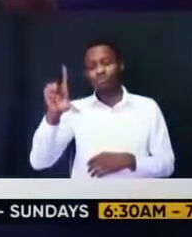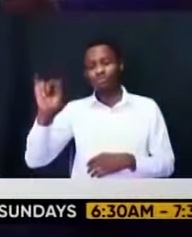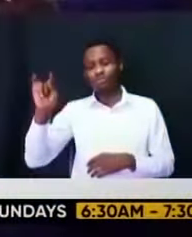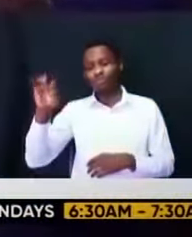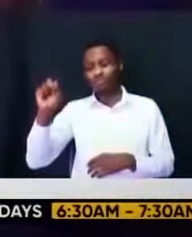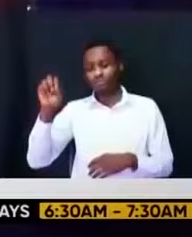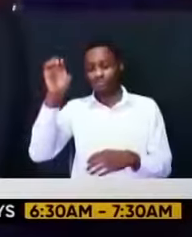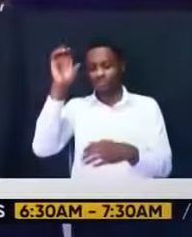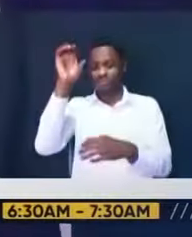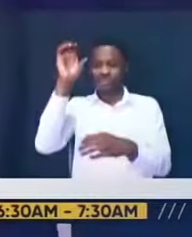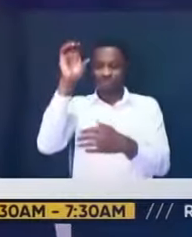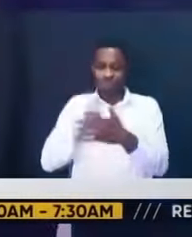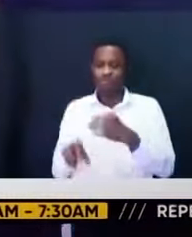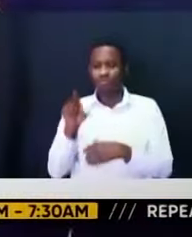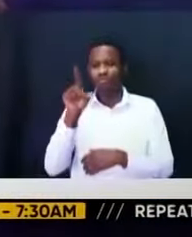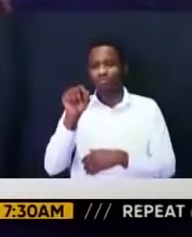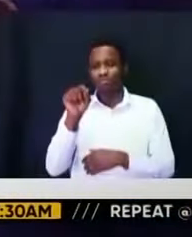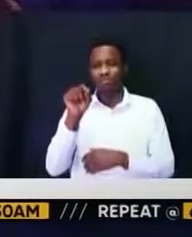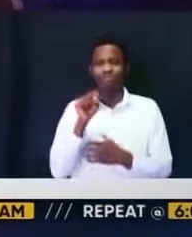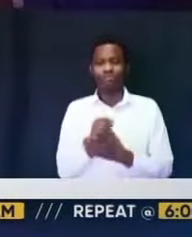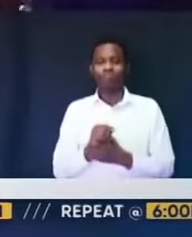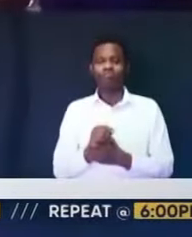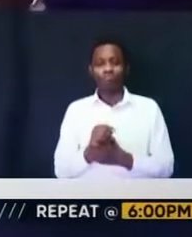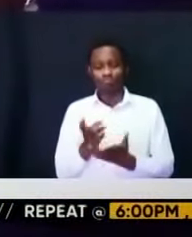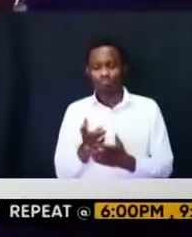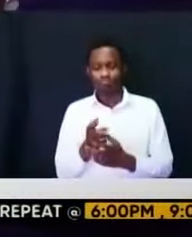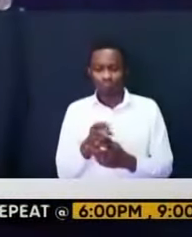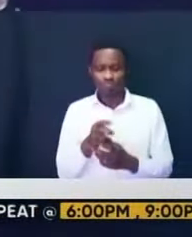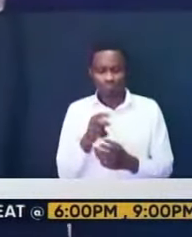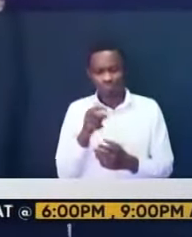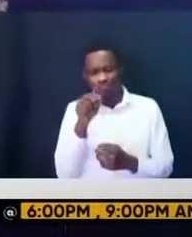20 I'll just read some few verses